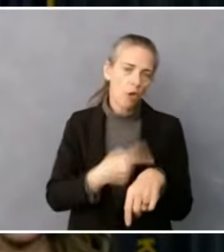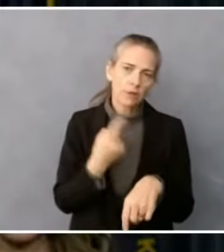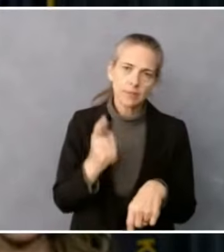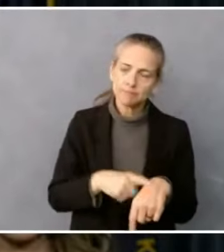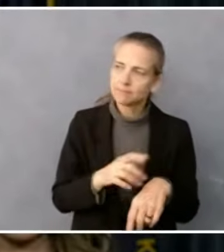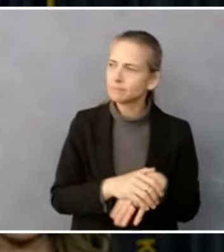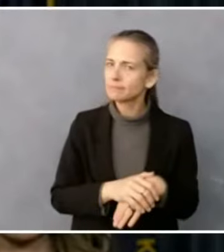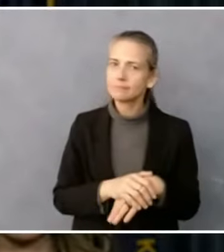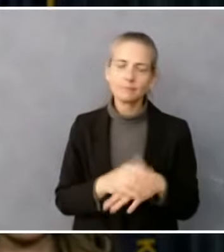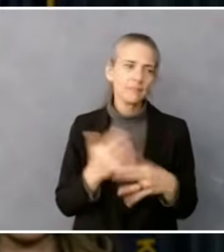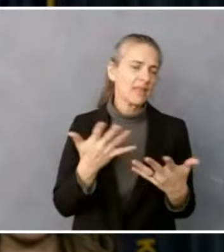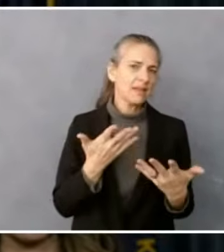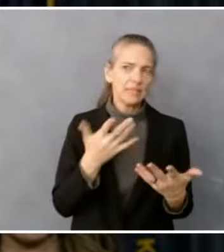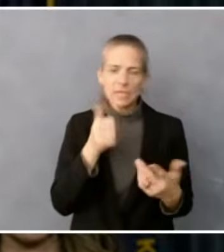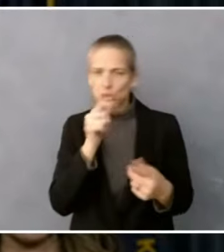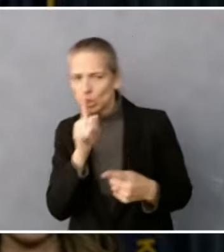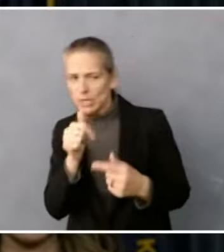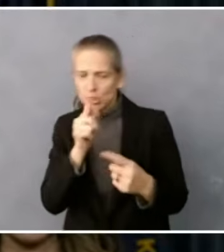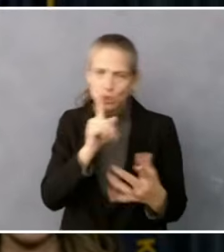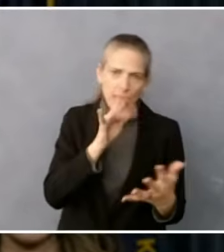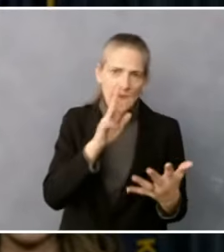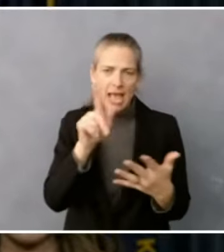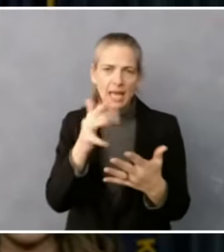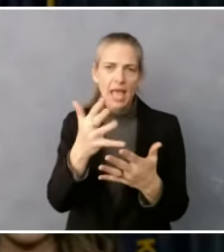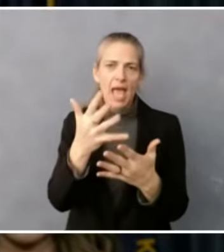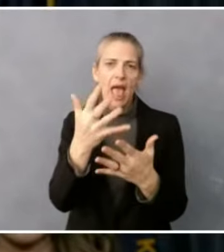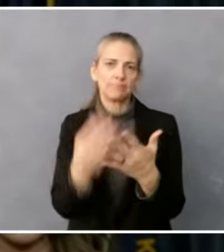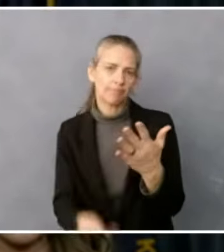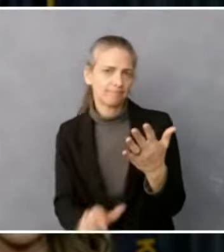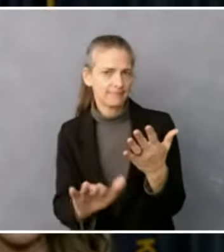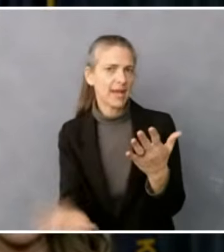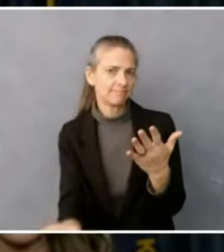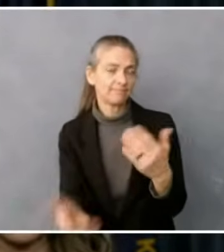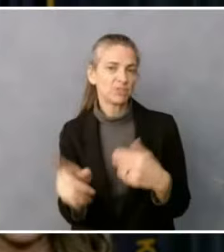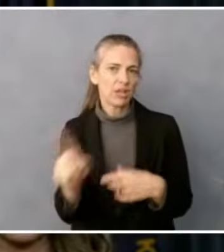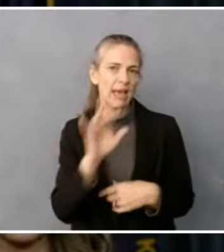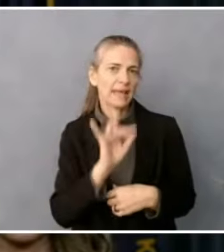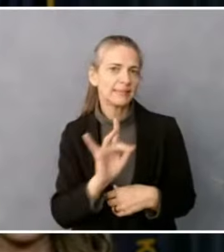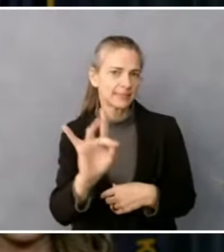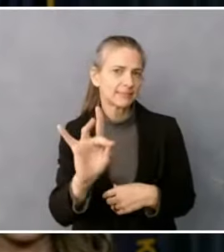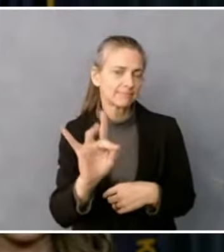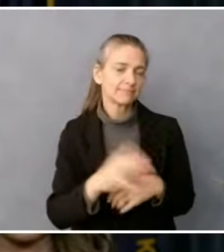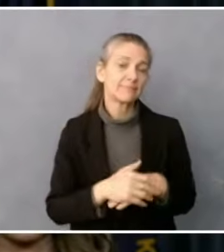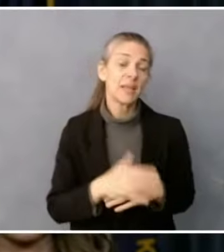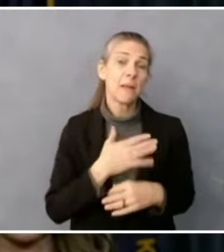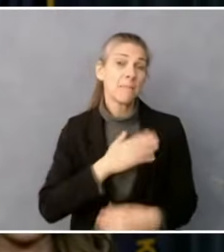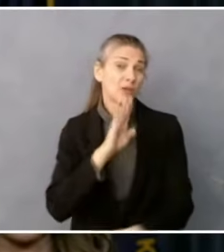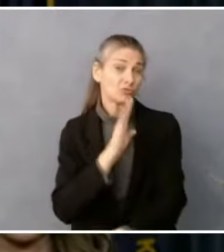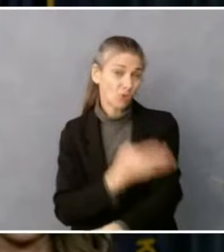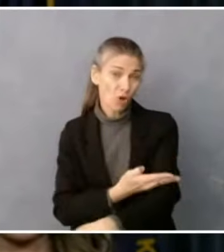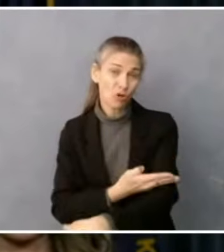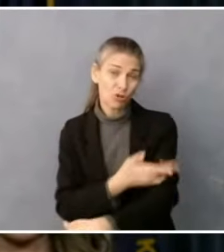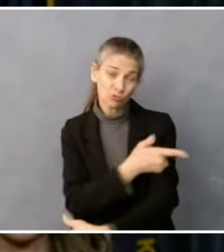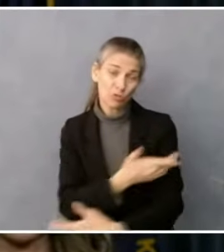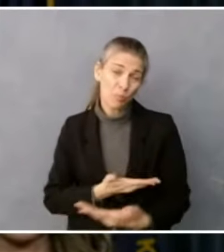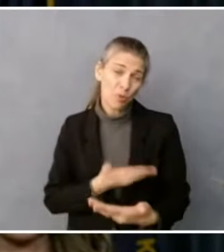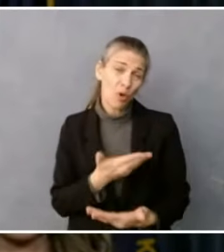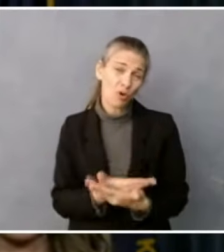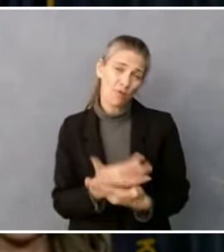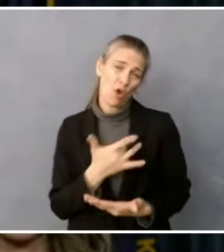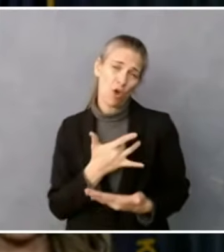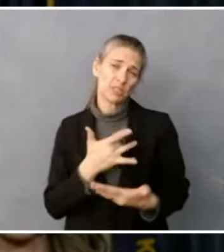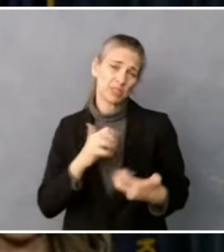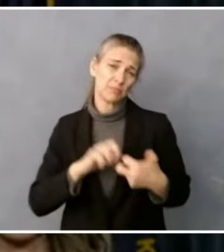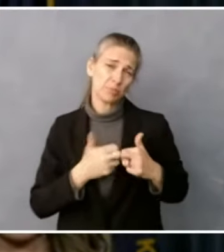loss. In her 8 years on this earth, my daughter lived with a complex heart condition, but she